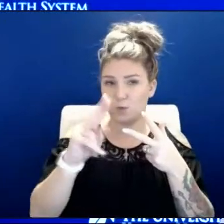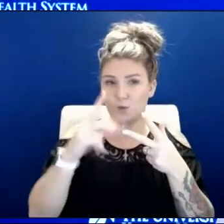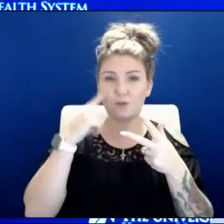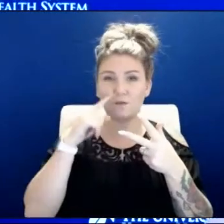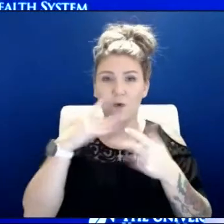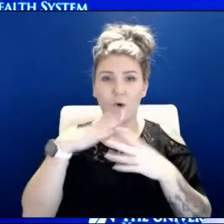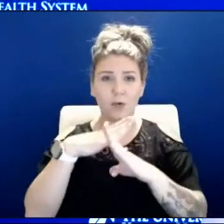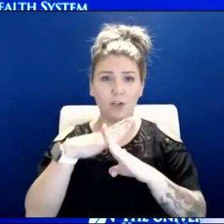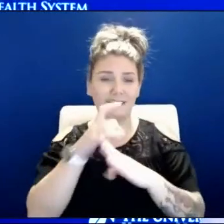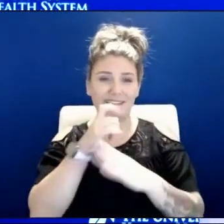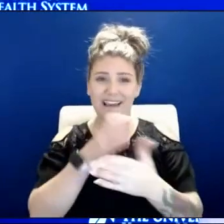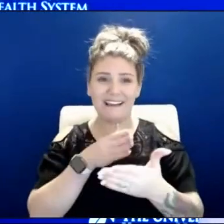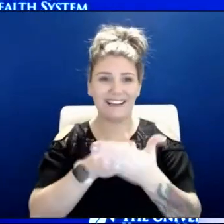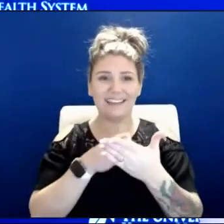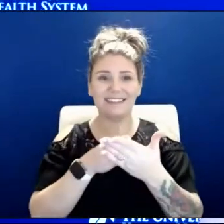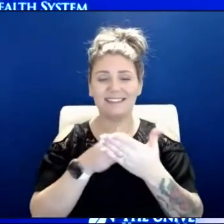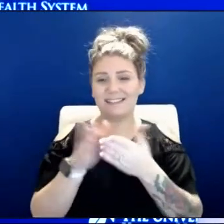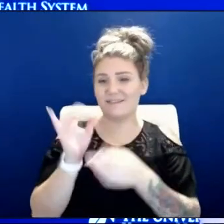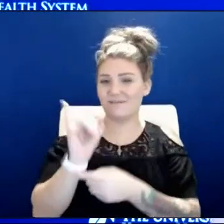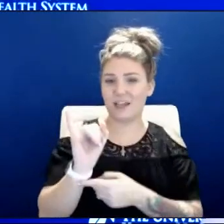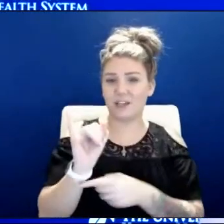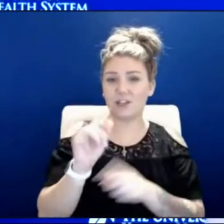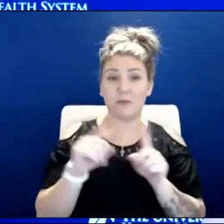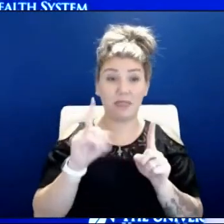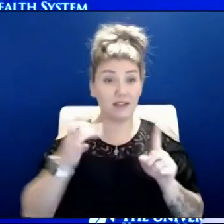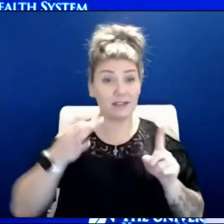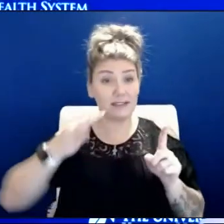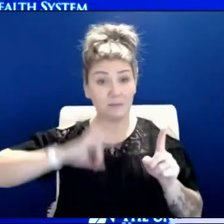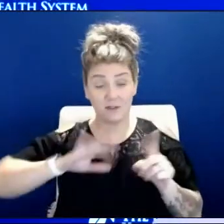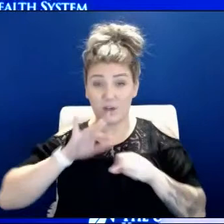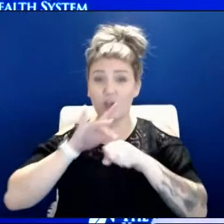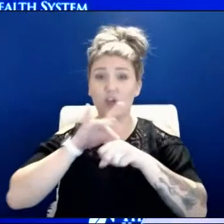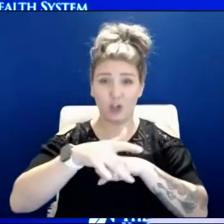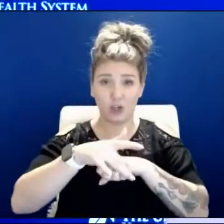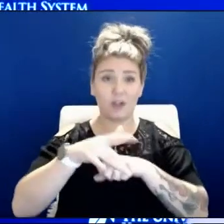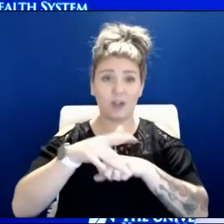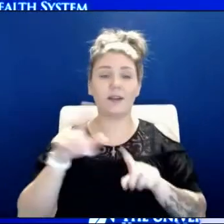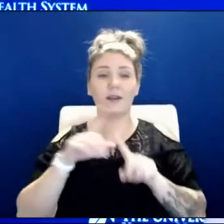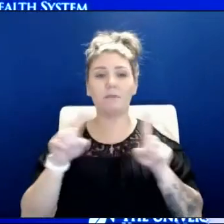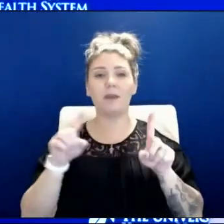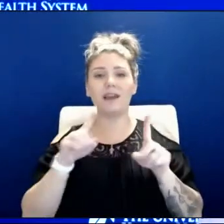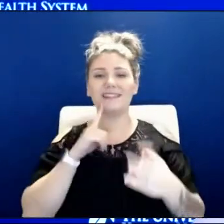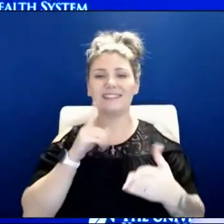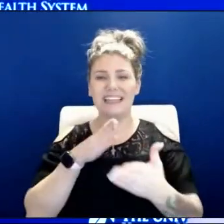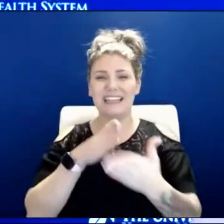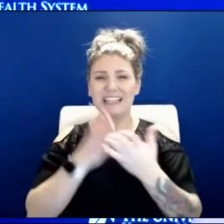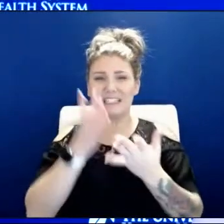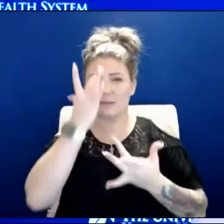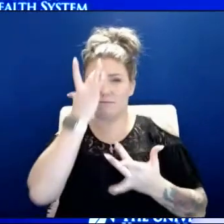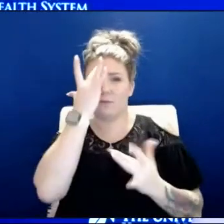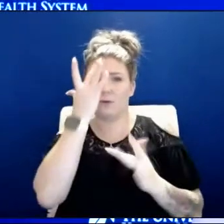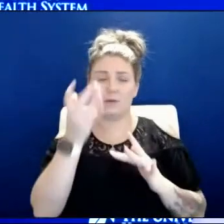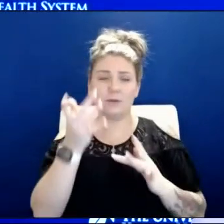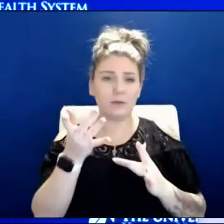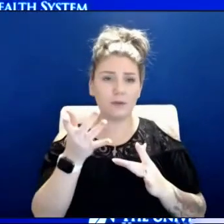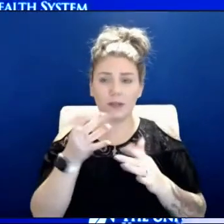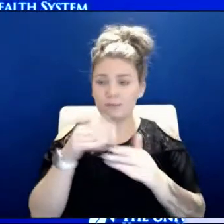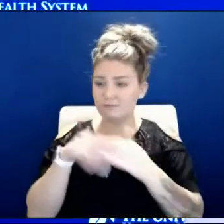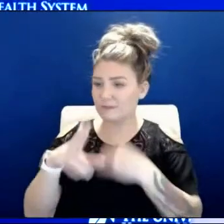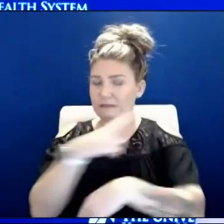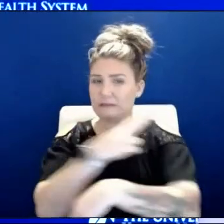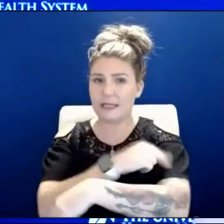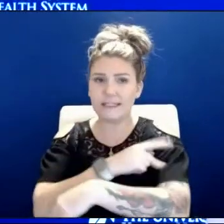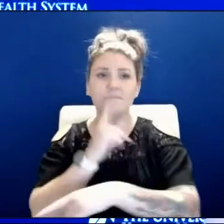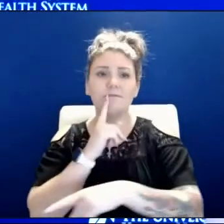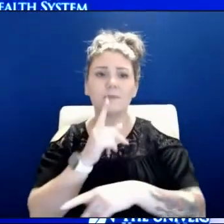against infection, although that is a benefit early on, but it's really against that severe disease and having to go to the emergency room,